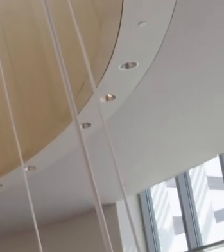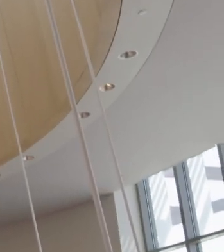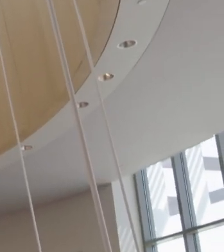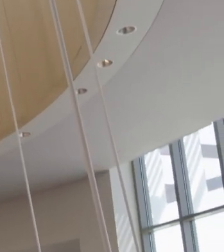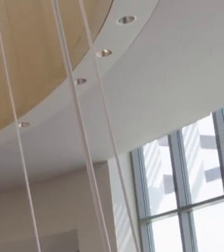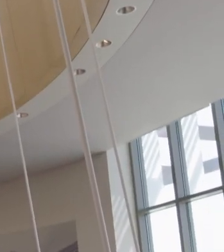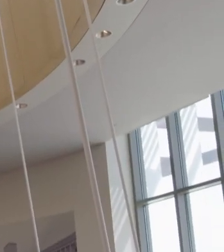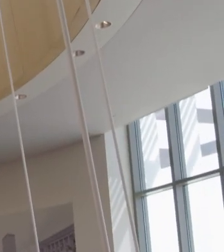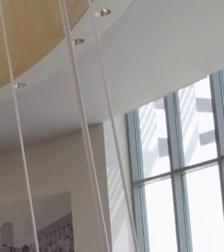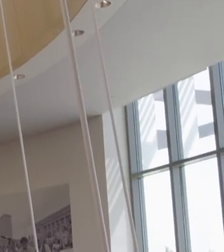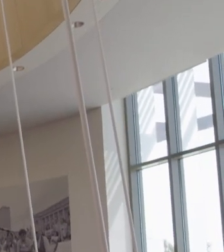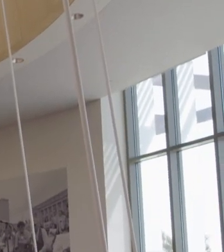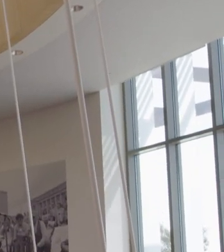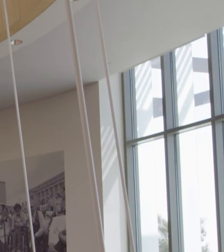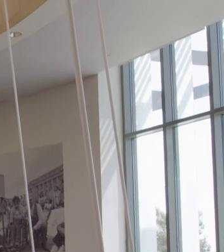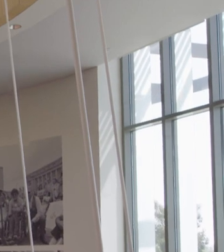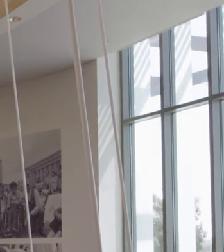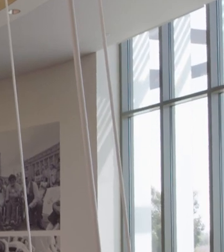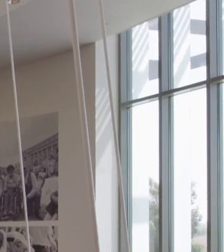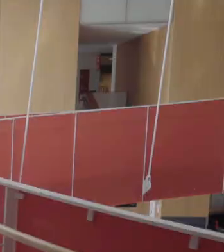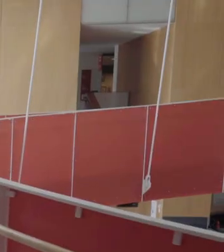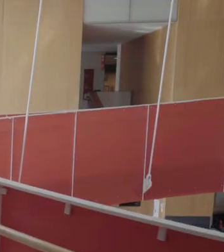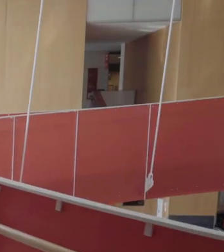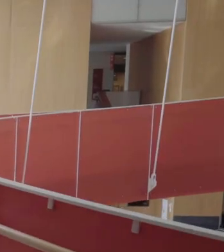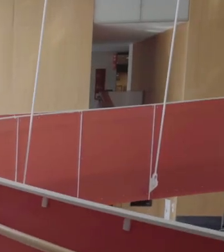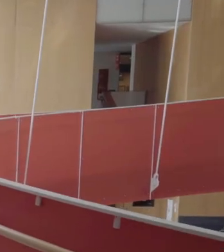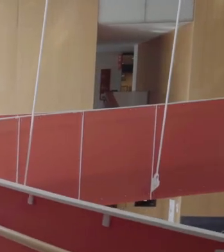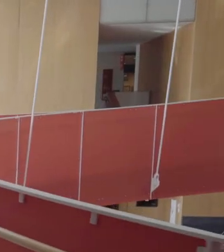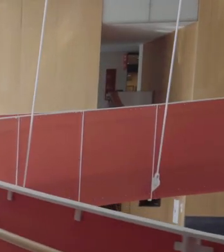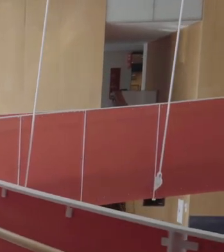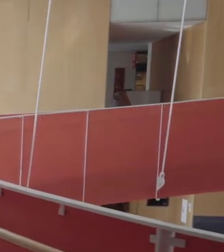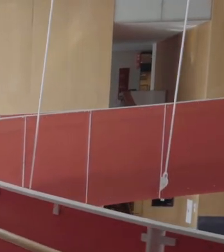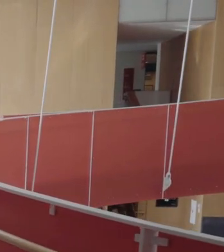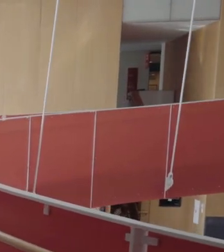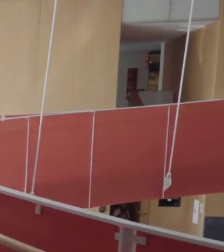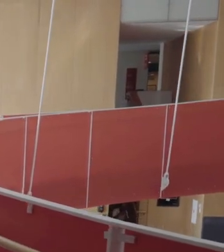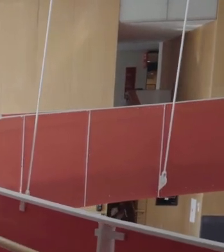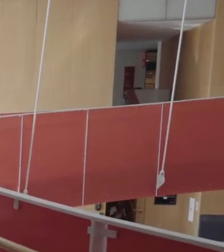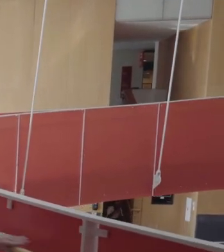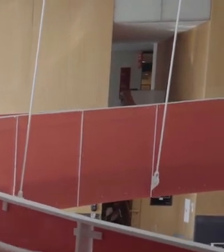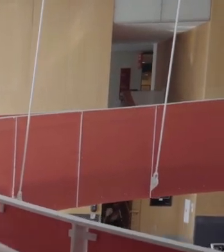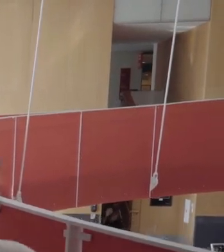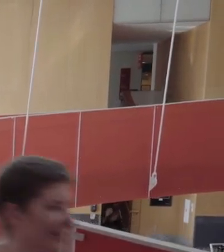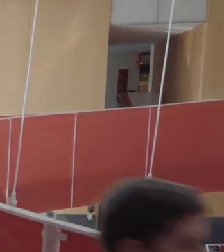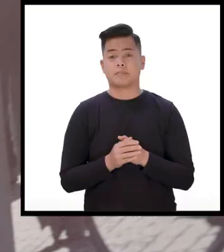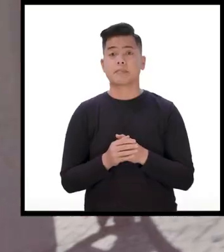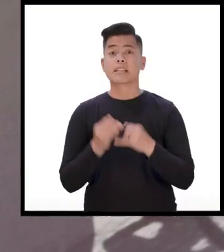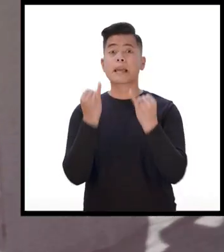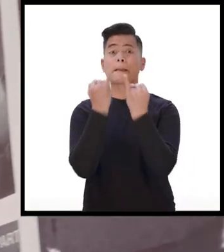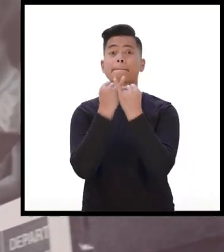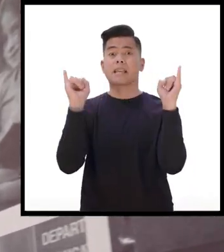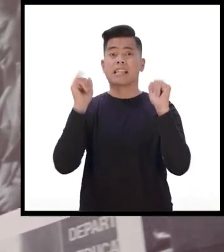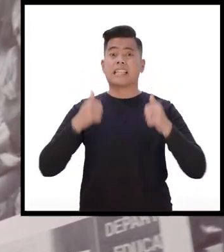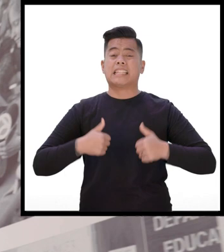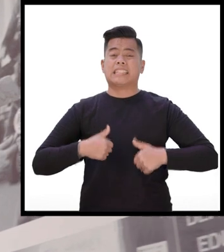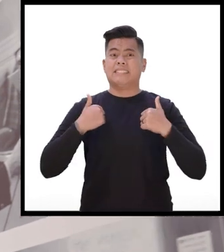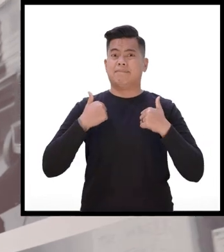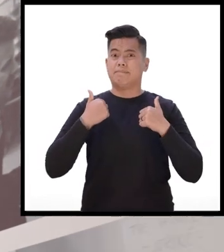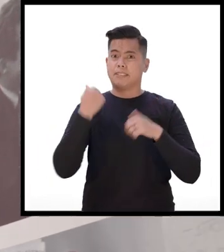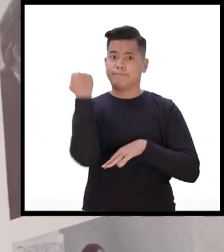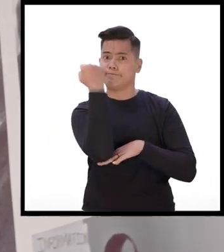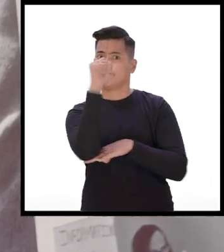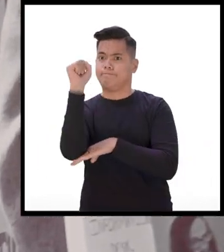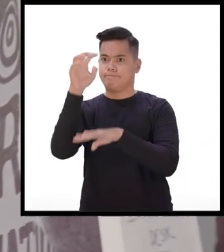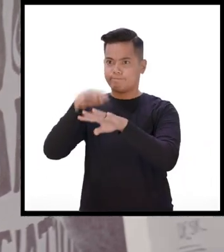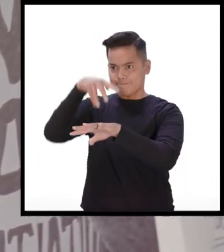180-foot-long, 6-foot-wide red spiral ramp, Alice and Laurel sail down side by side and arm in arm. The independent living